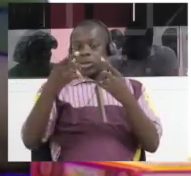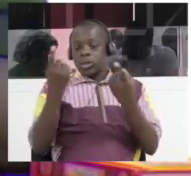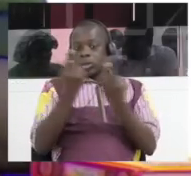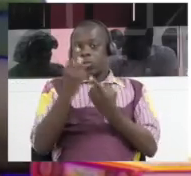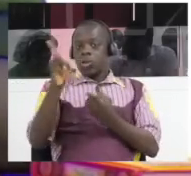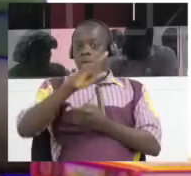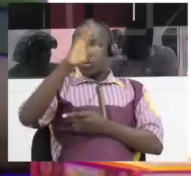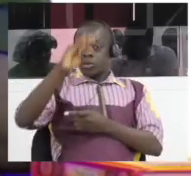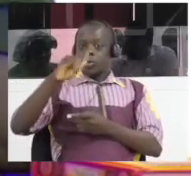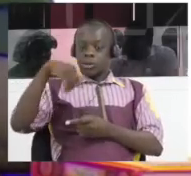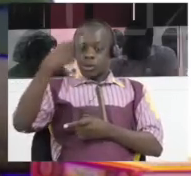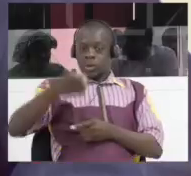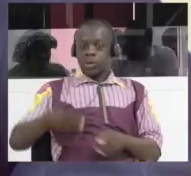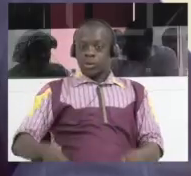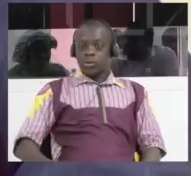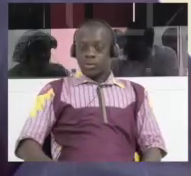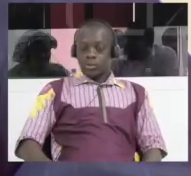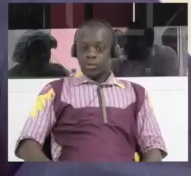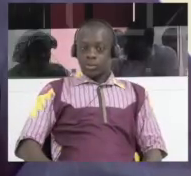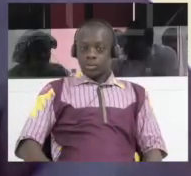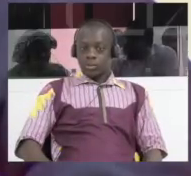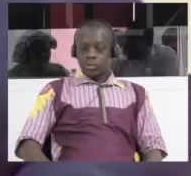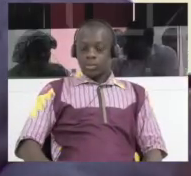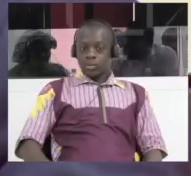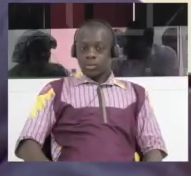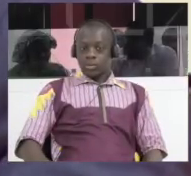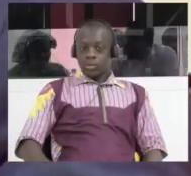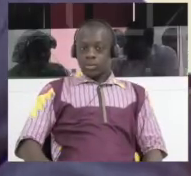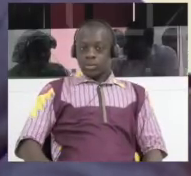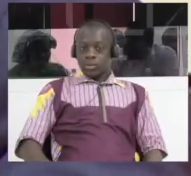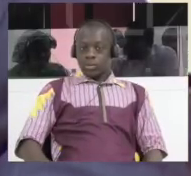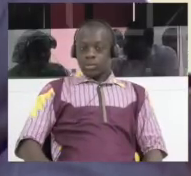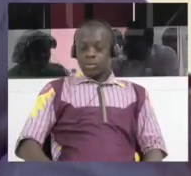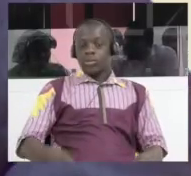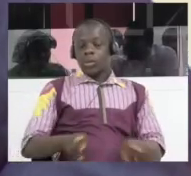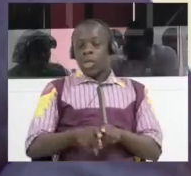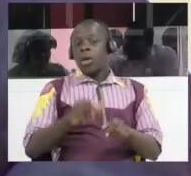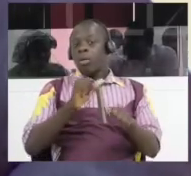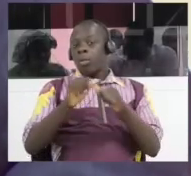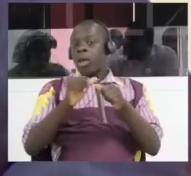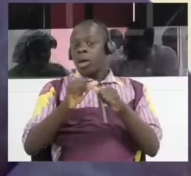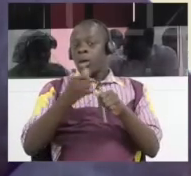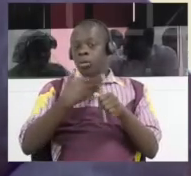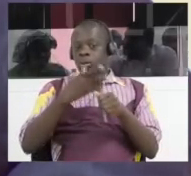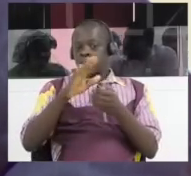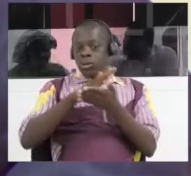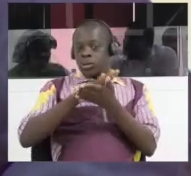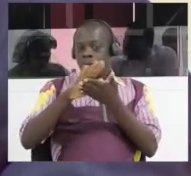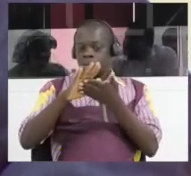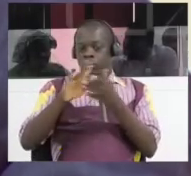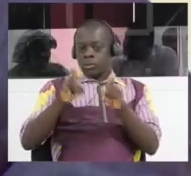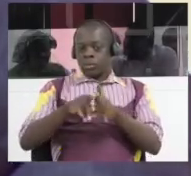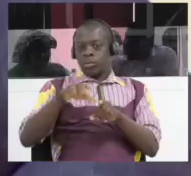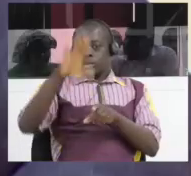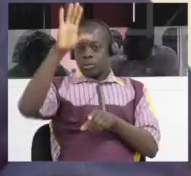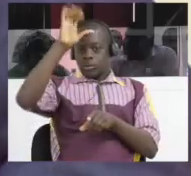some mechanisms of a government. Let's get this clear. You understood him to say, to mean